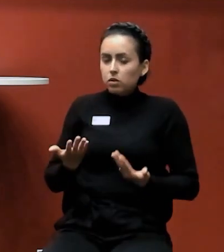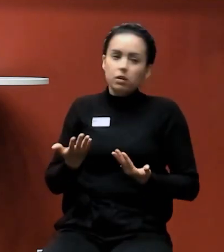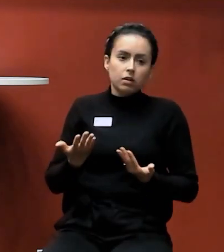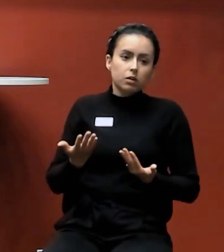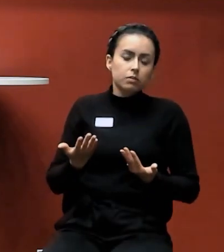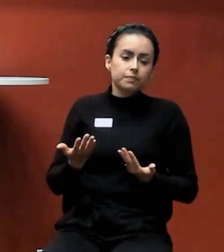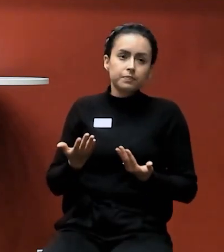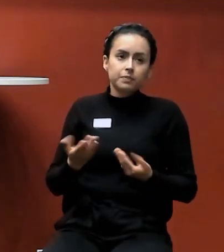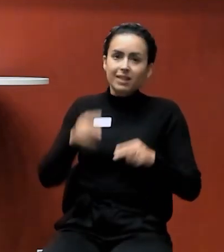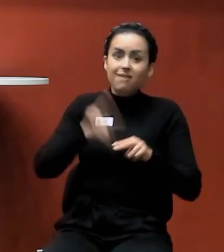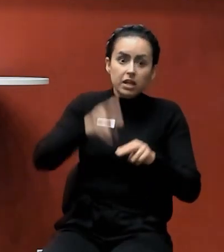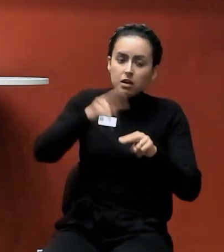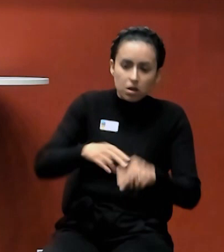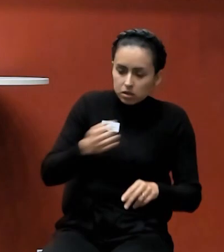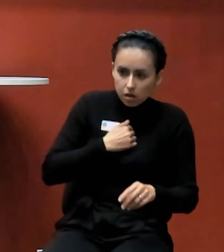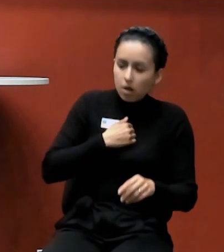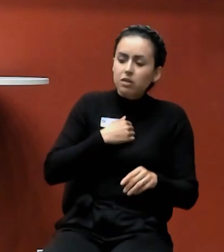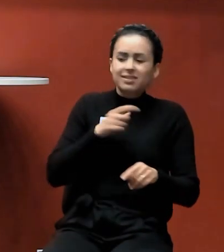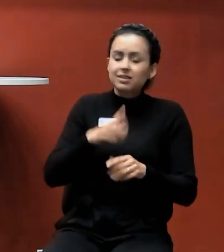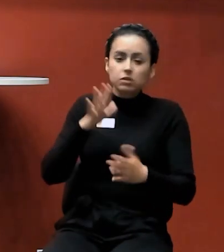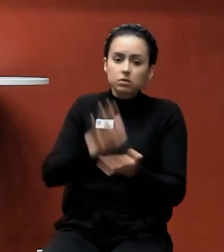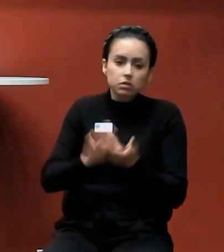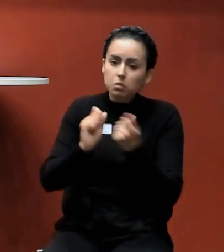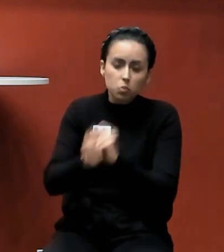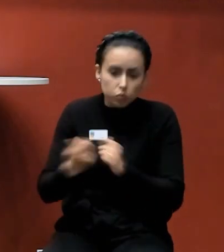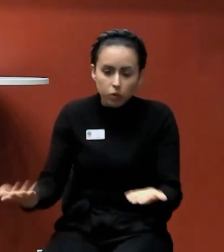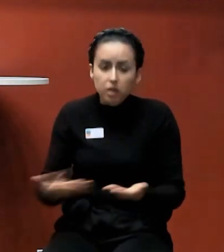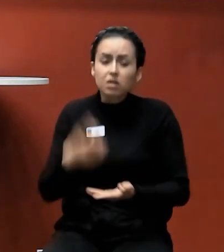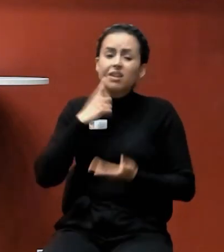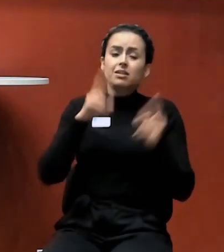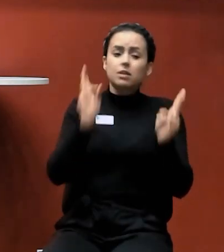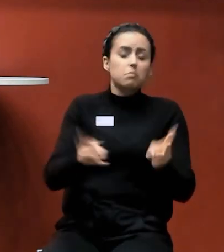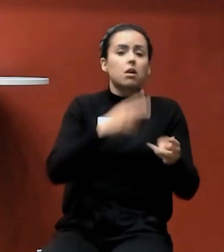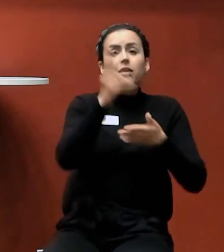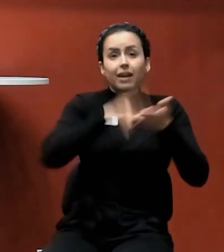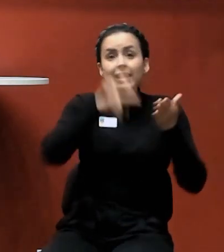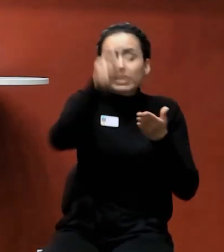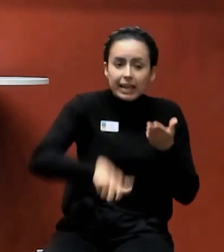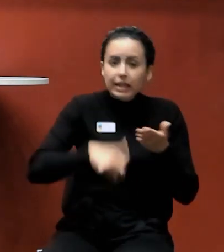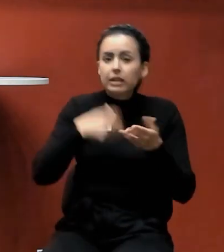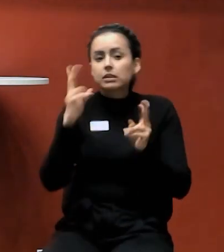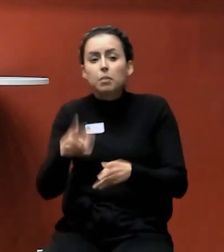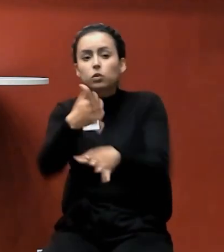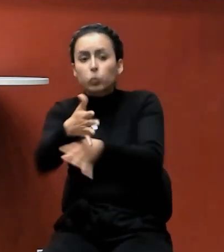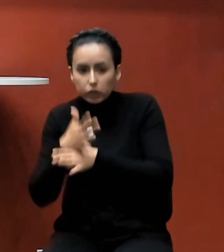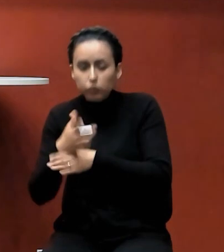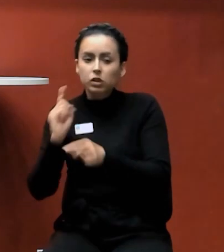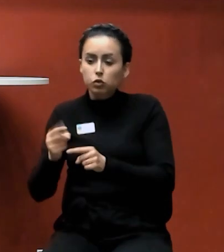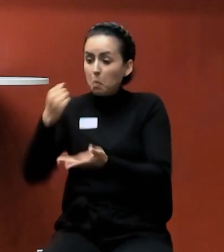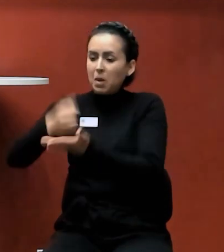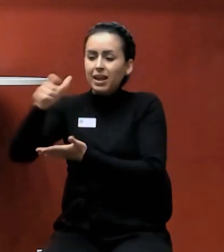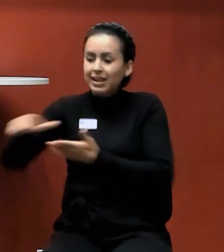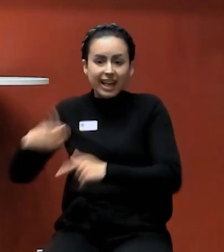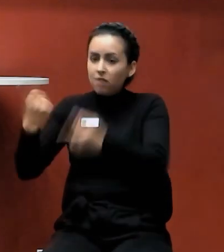to be, like, it will never change. It will always be the same artists, the same companies, the same people. And that's the real